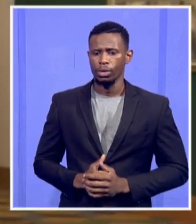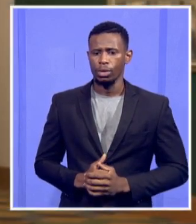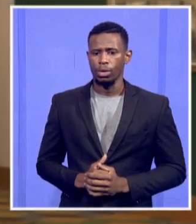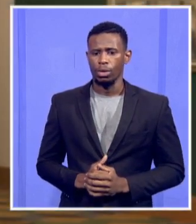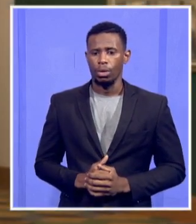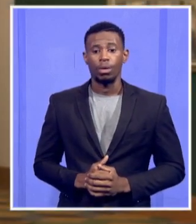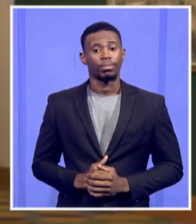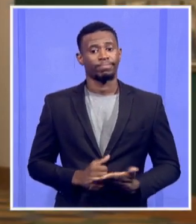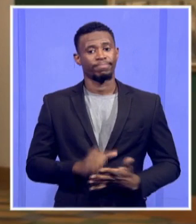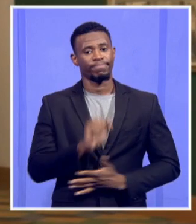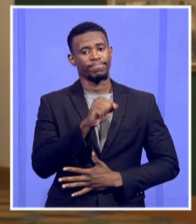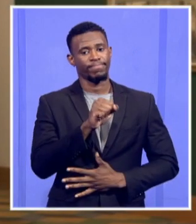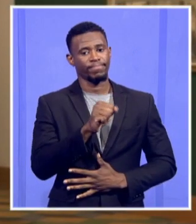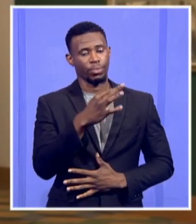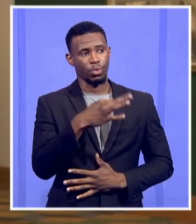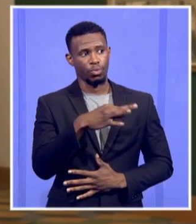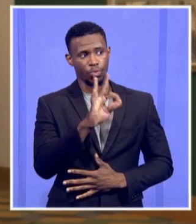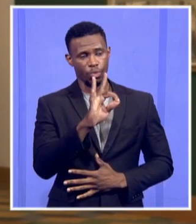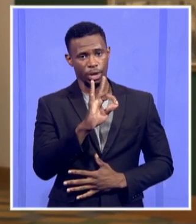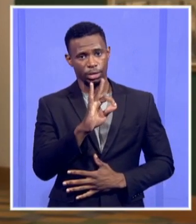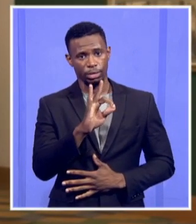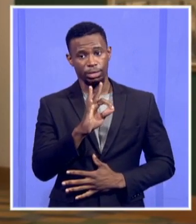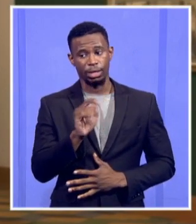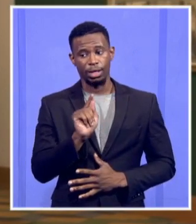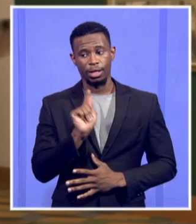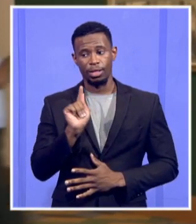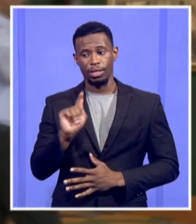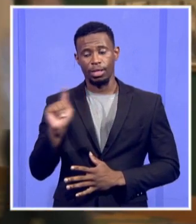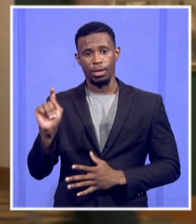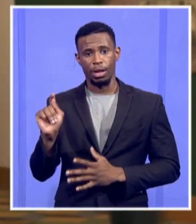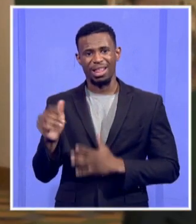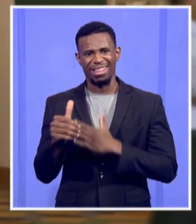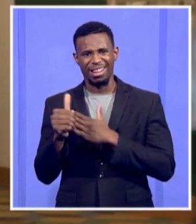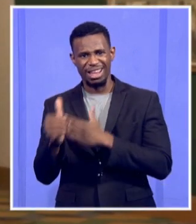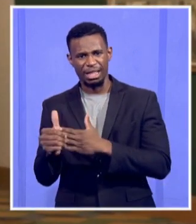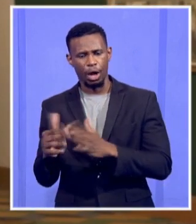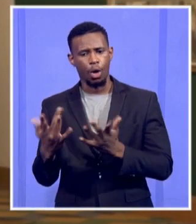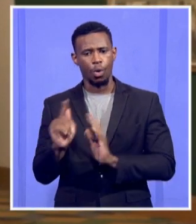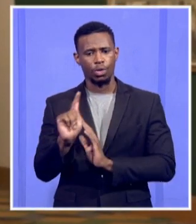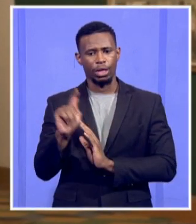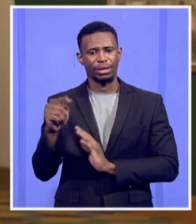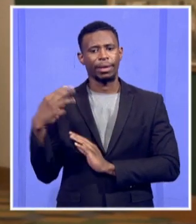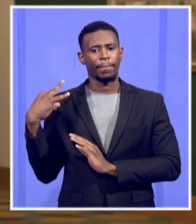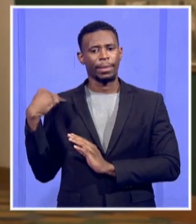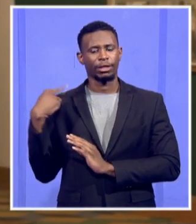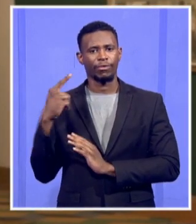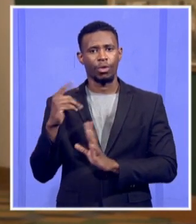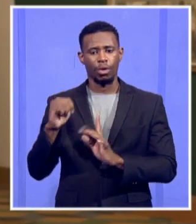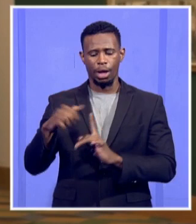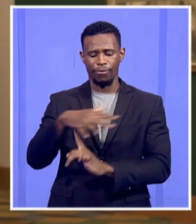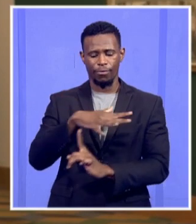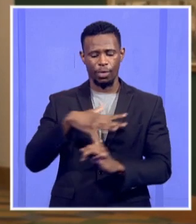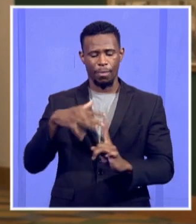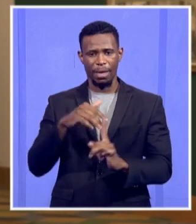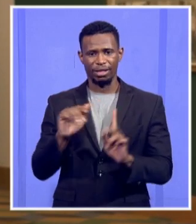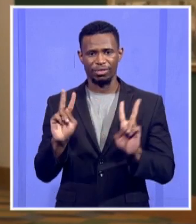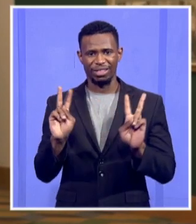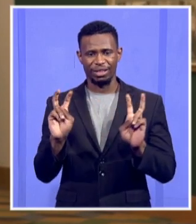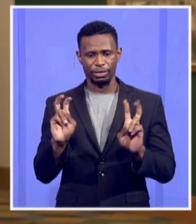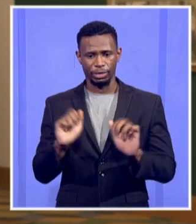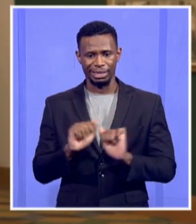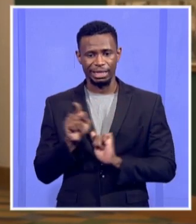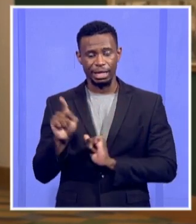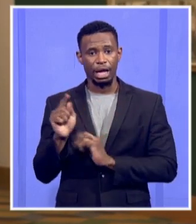Well, you are correct, Griselda. The leaders or the ministers of environmental affairs who are